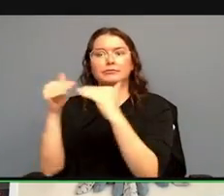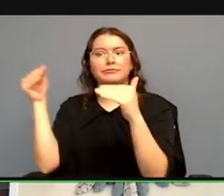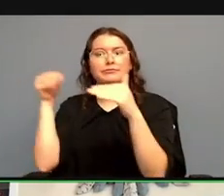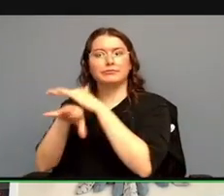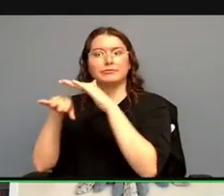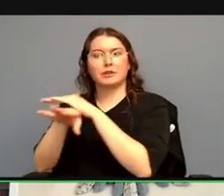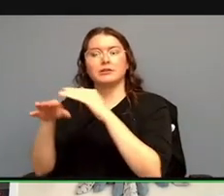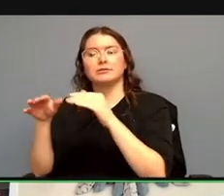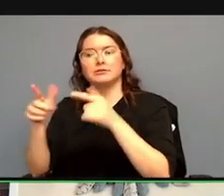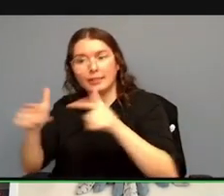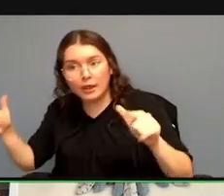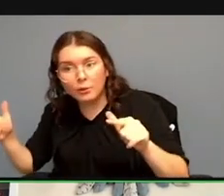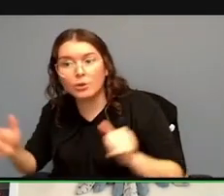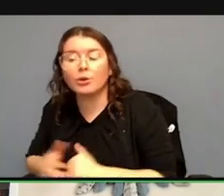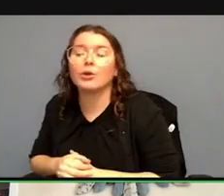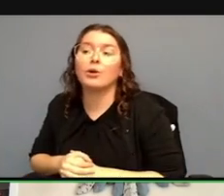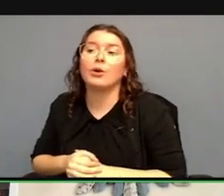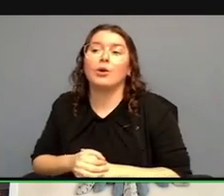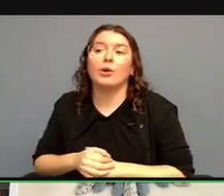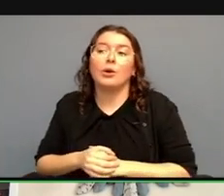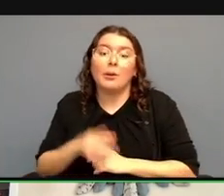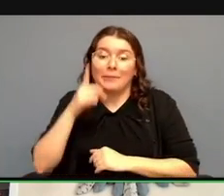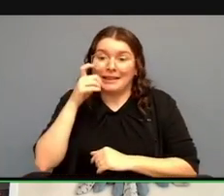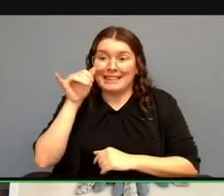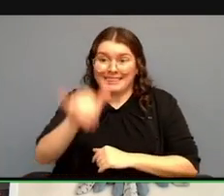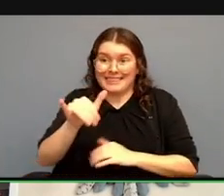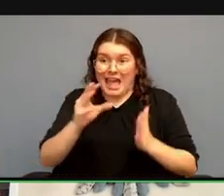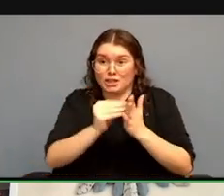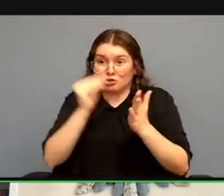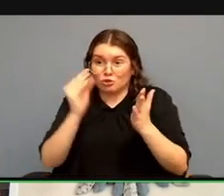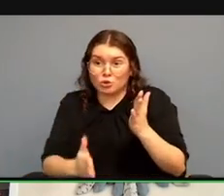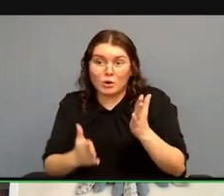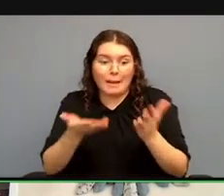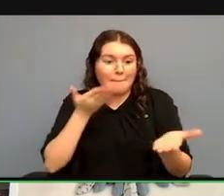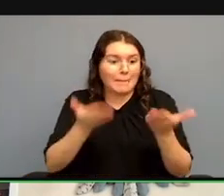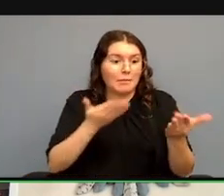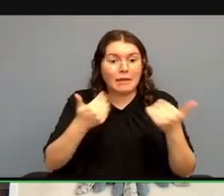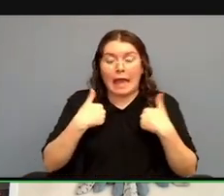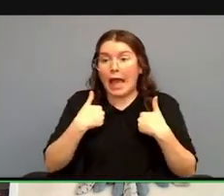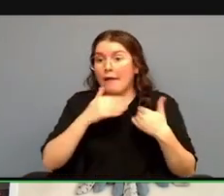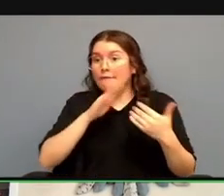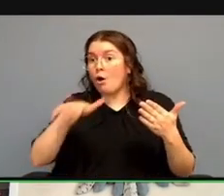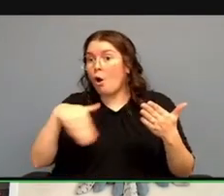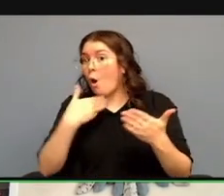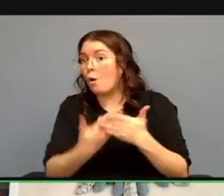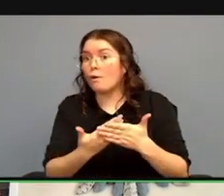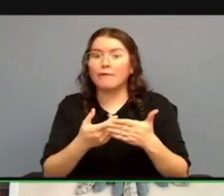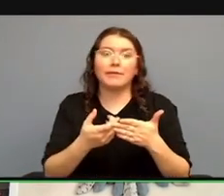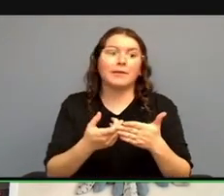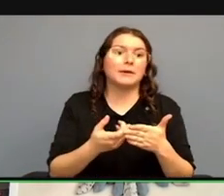language, because while that student might have all the necessary